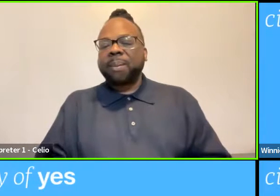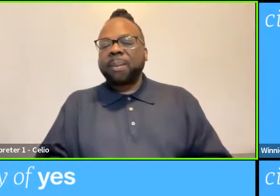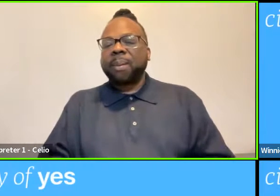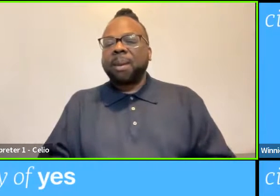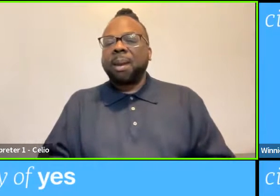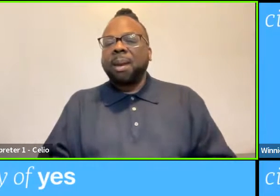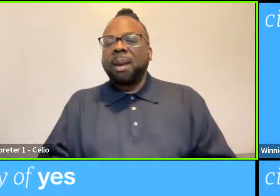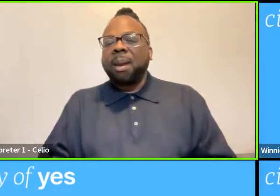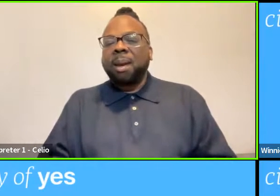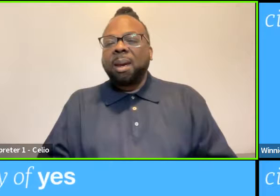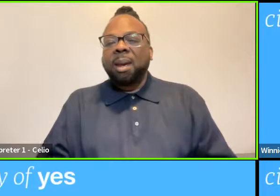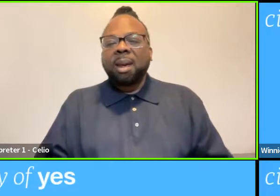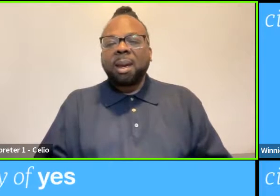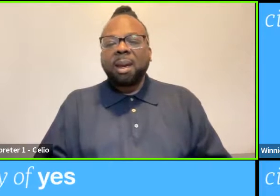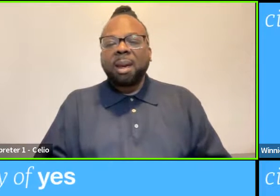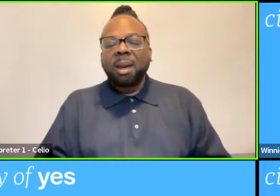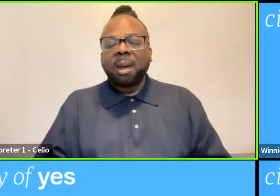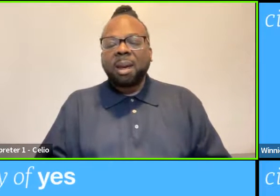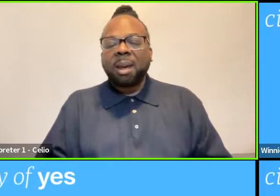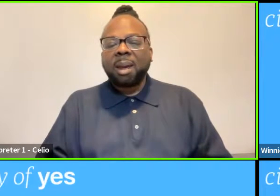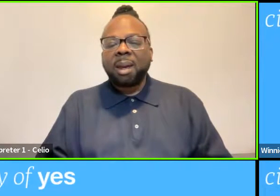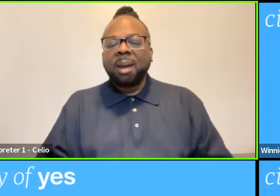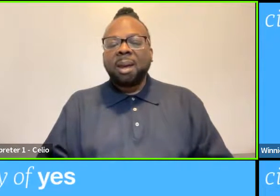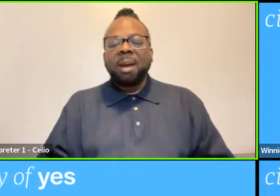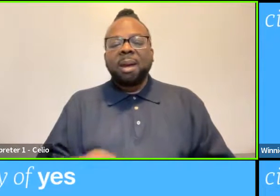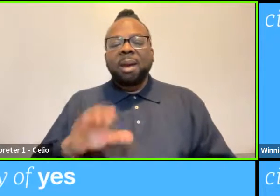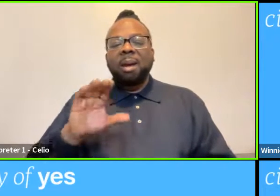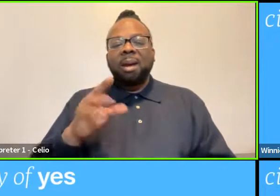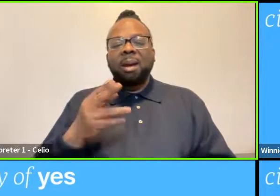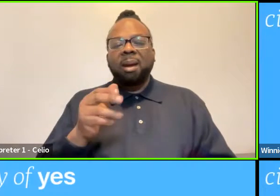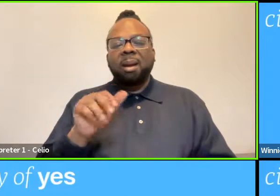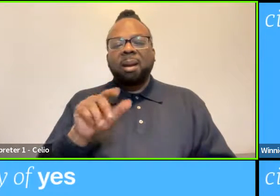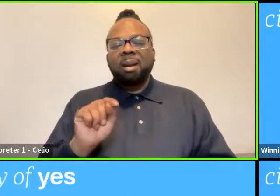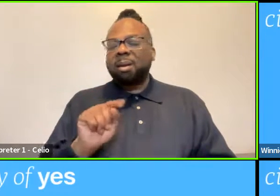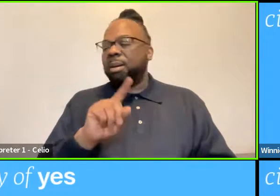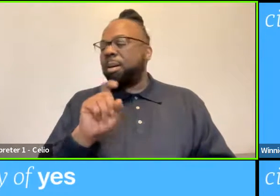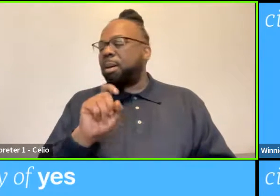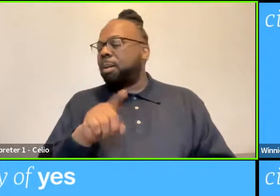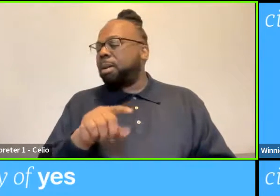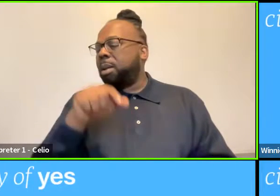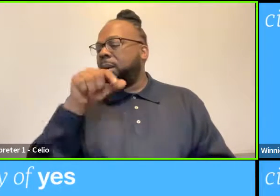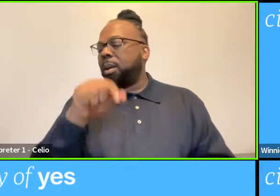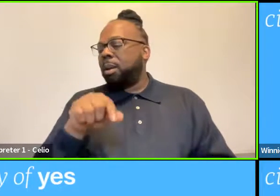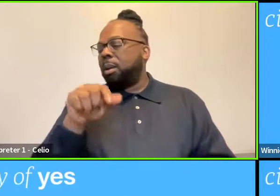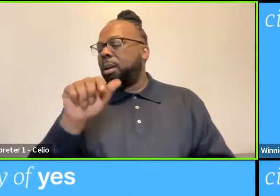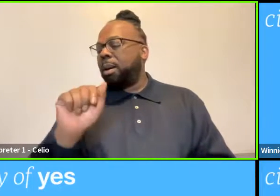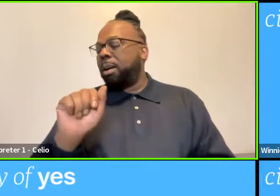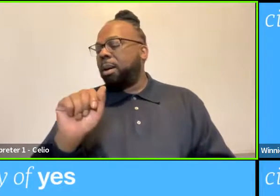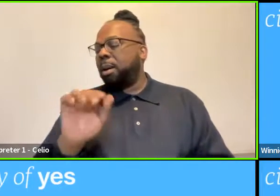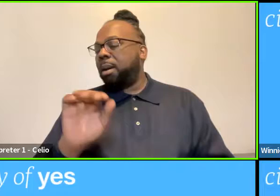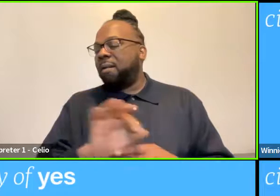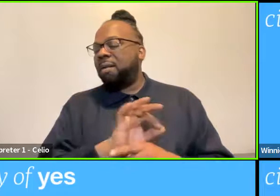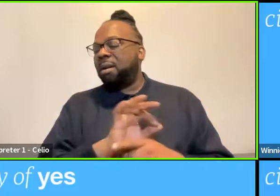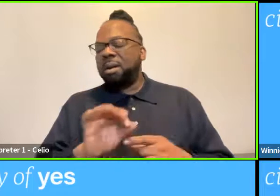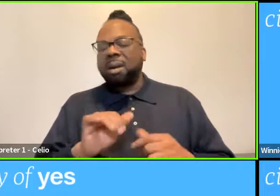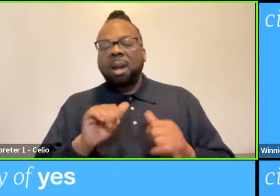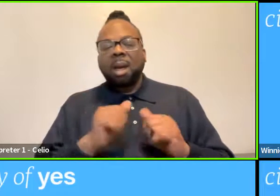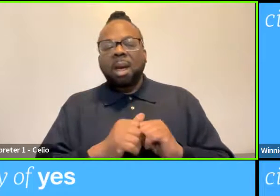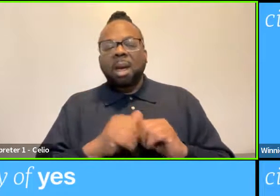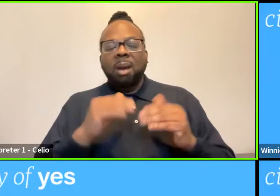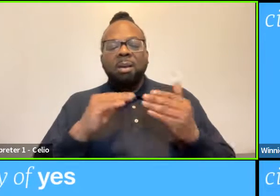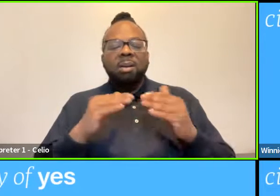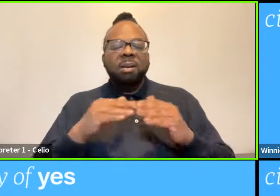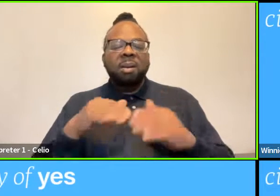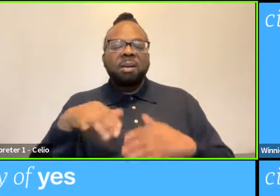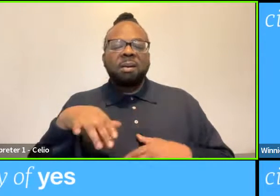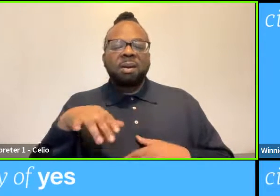Okay, another question from the chat, from the Q&A function. How will City of Yes affect projects that are